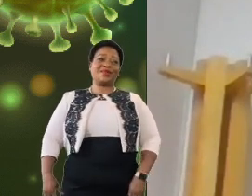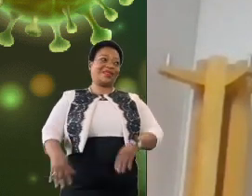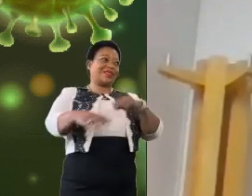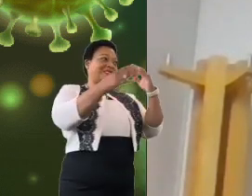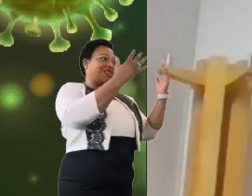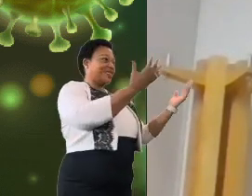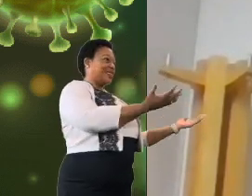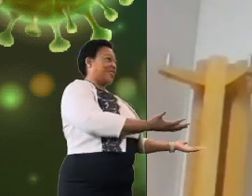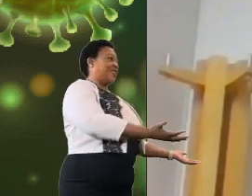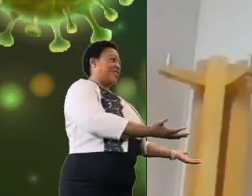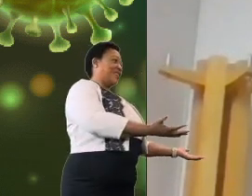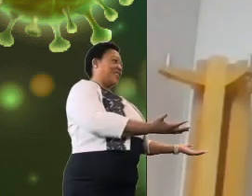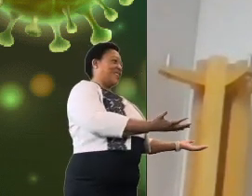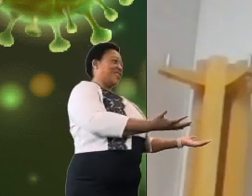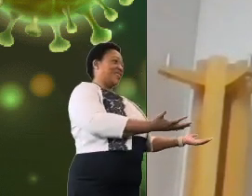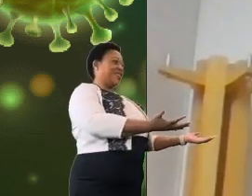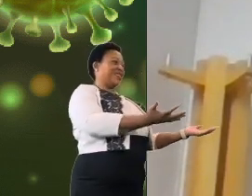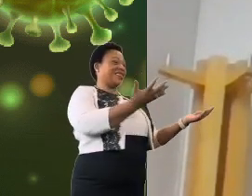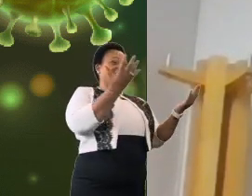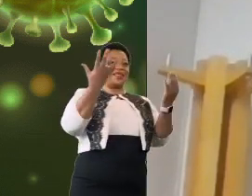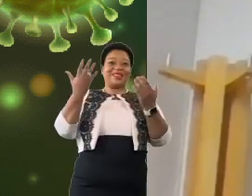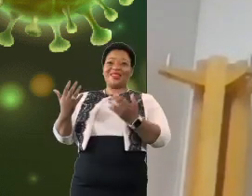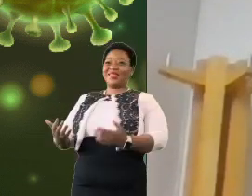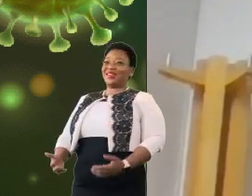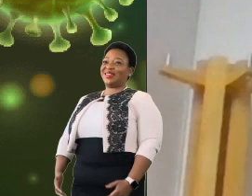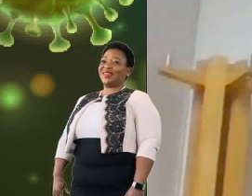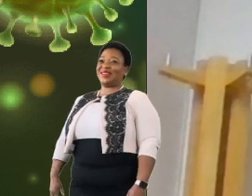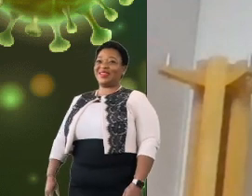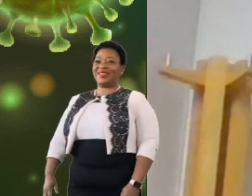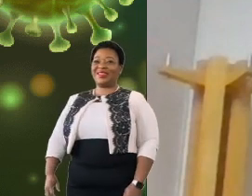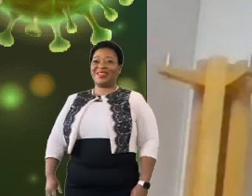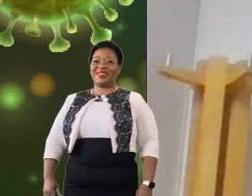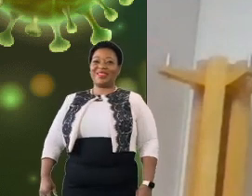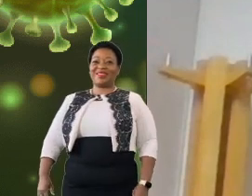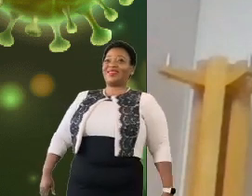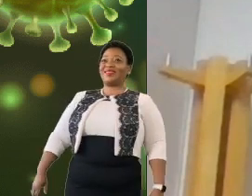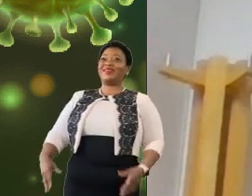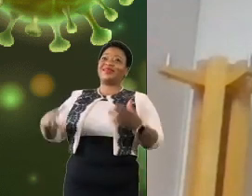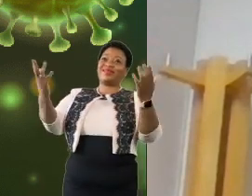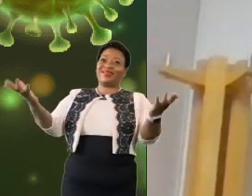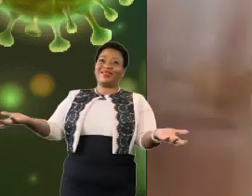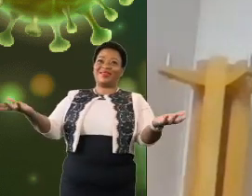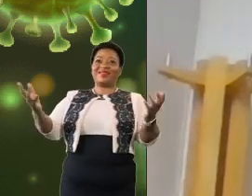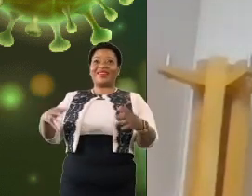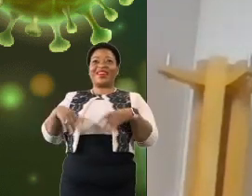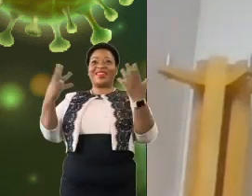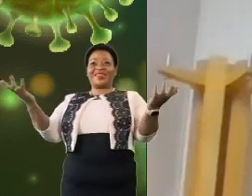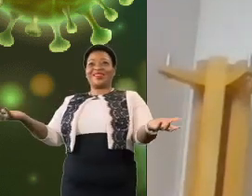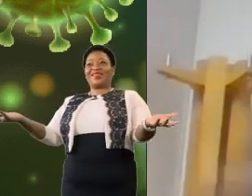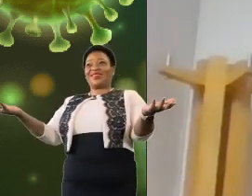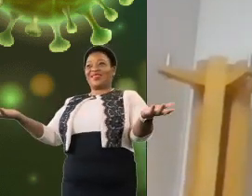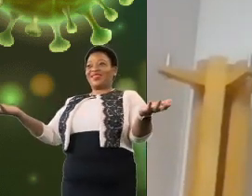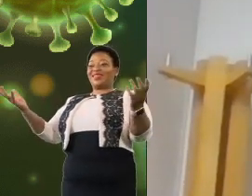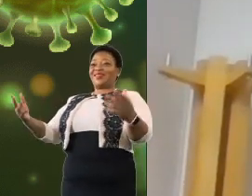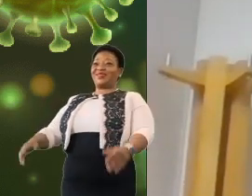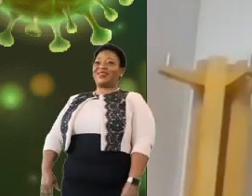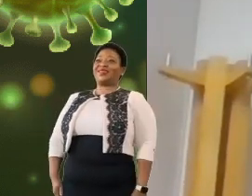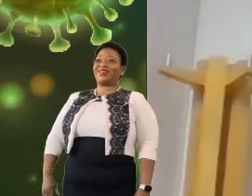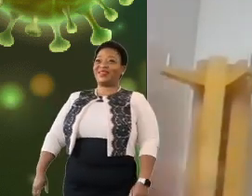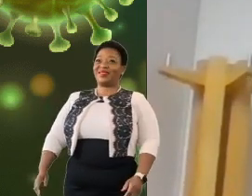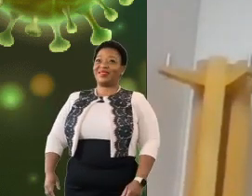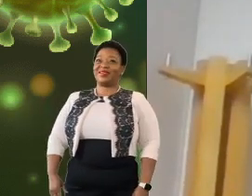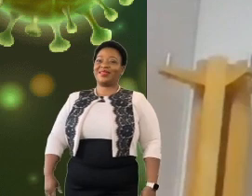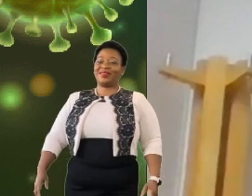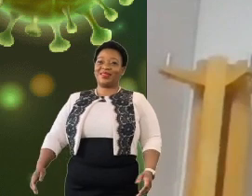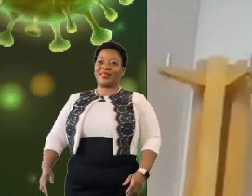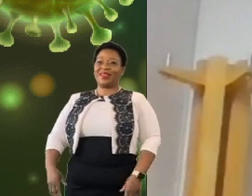in and see how our systems will be able to assist them as phase one. And then phase two, it will be where